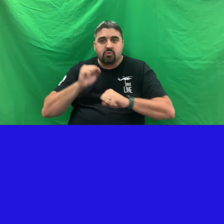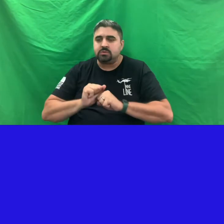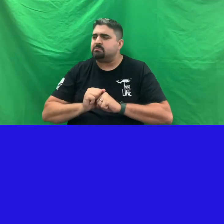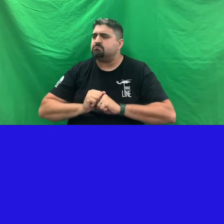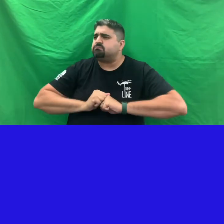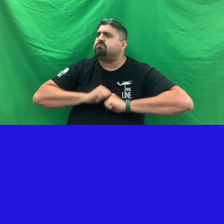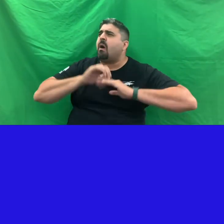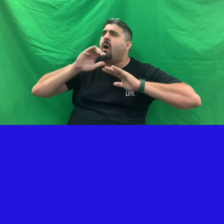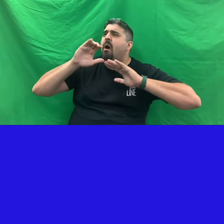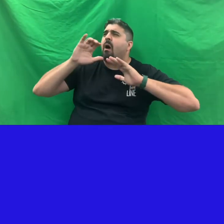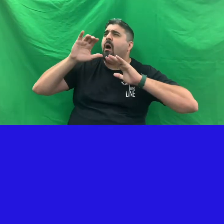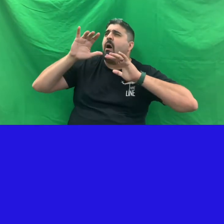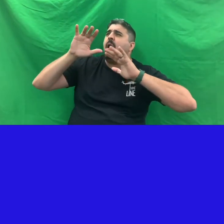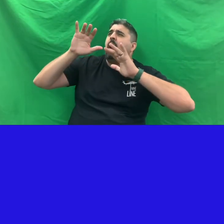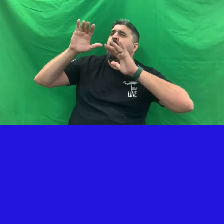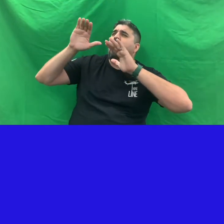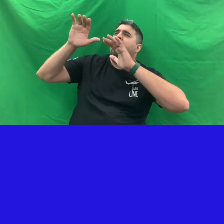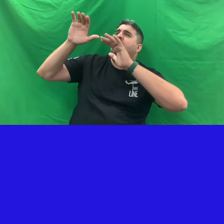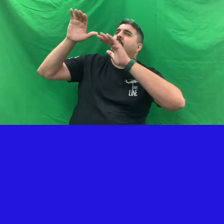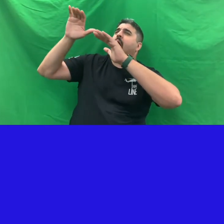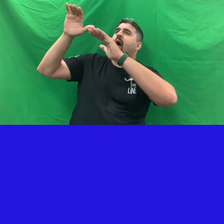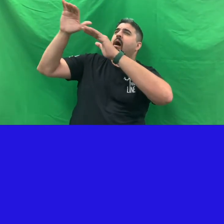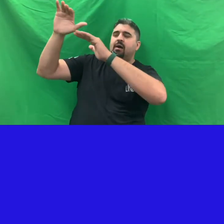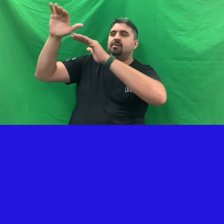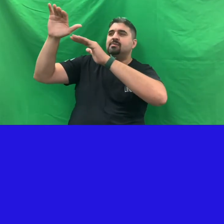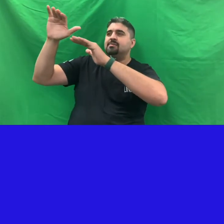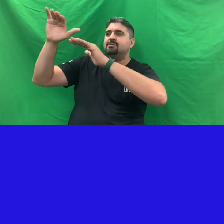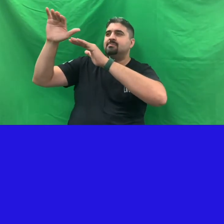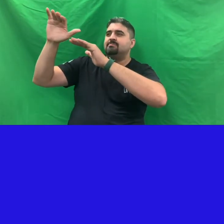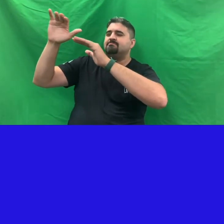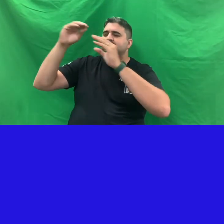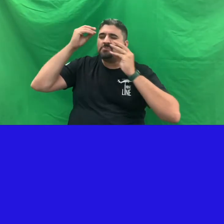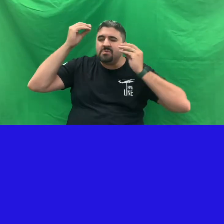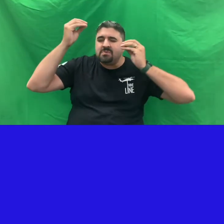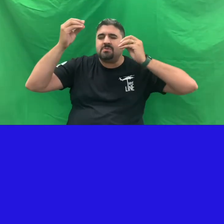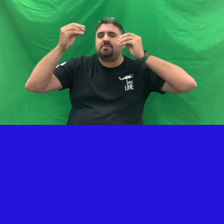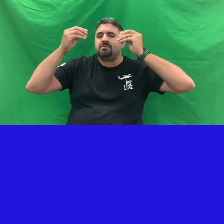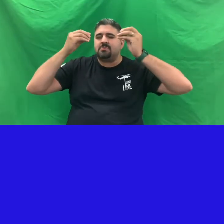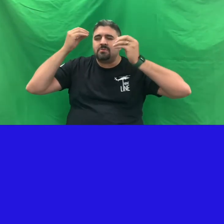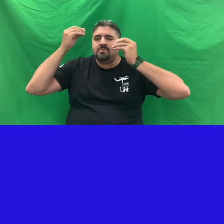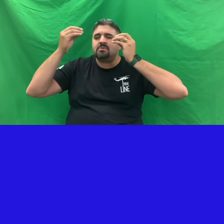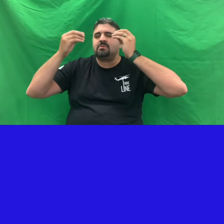trees. He thought about high mountains covered with snow.